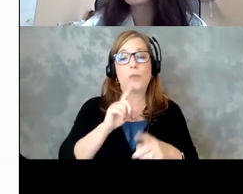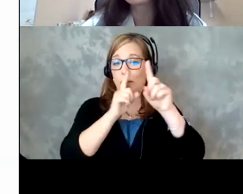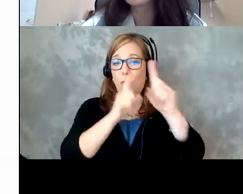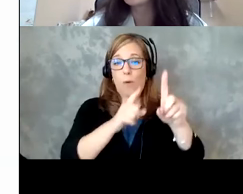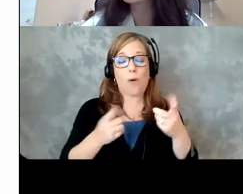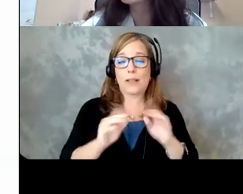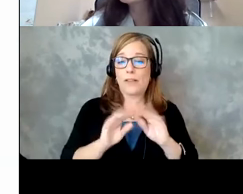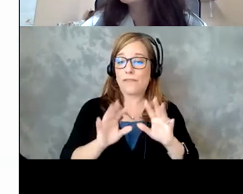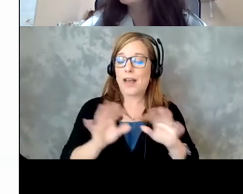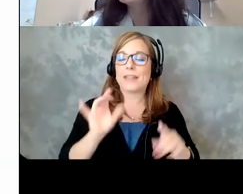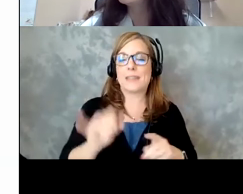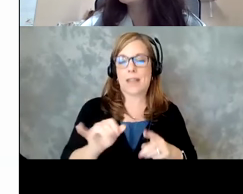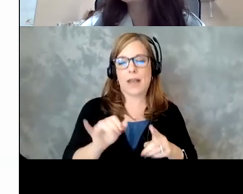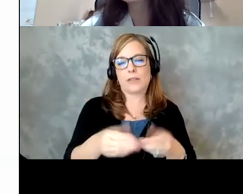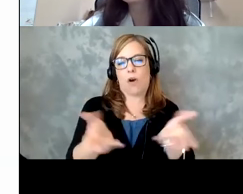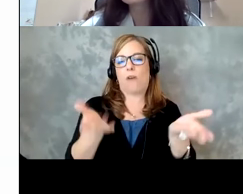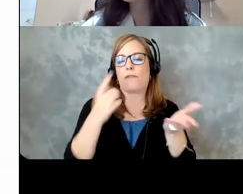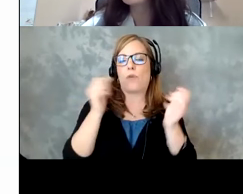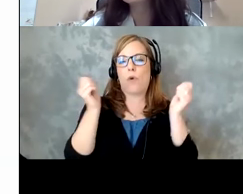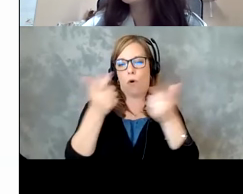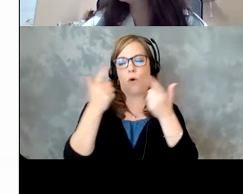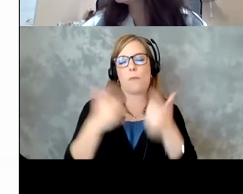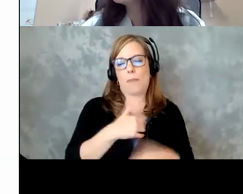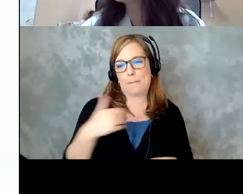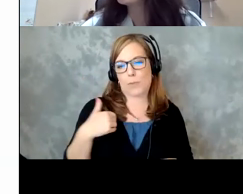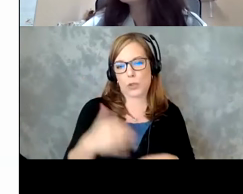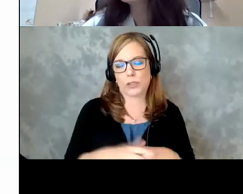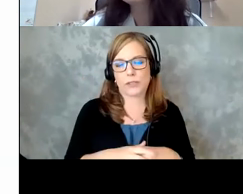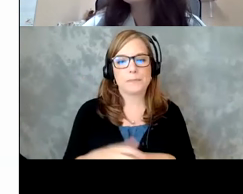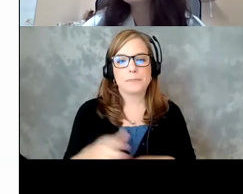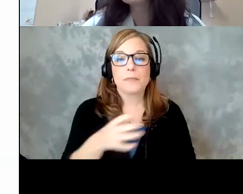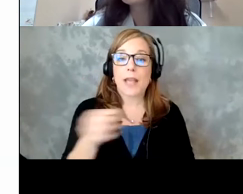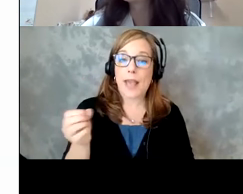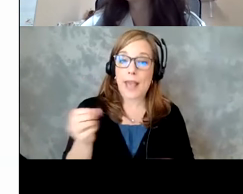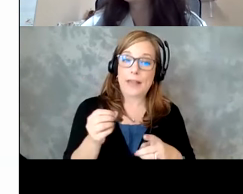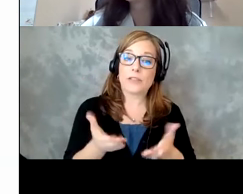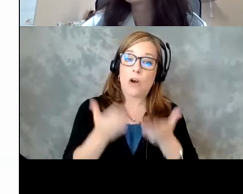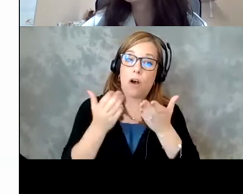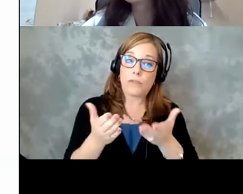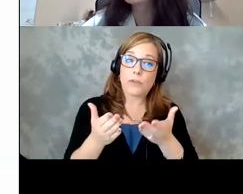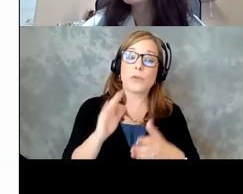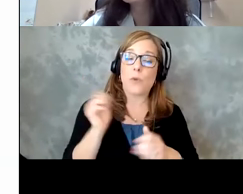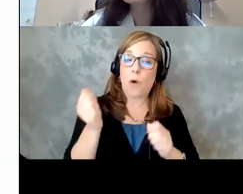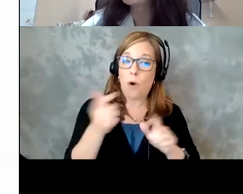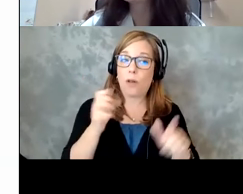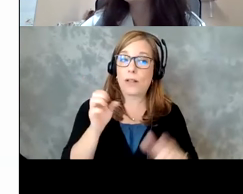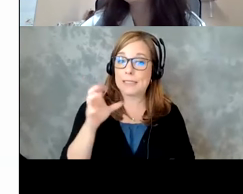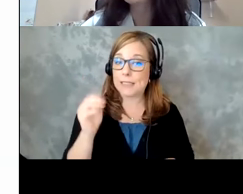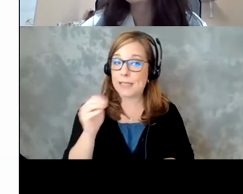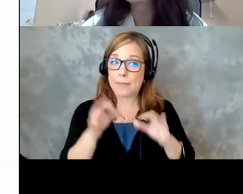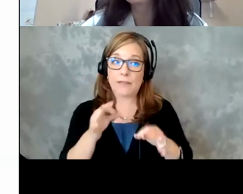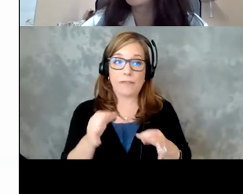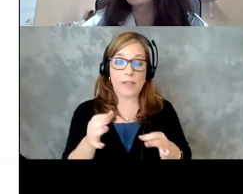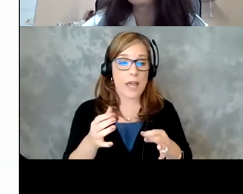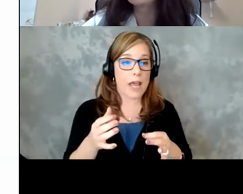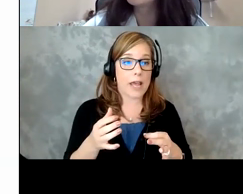they meet the populations of focus. And that the requirement to offer ECM to all who meet the populations of focus criteria applies